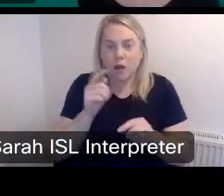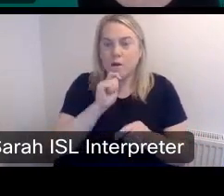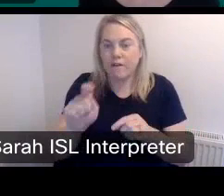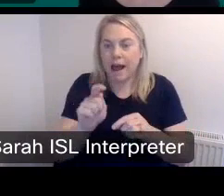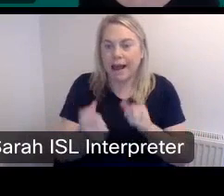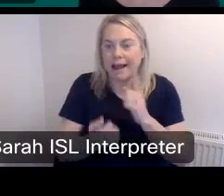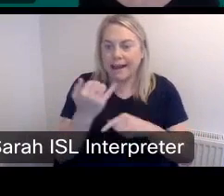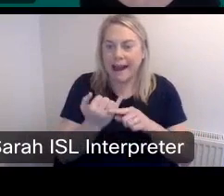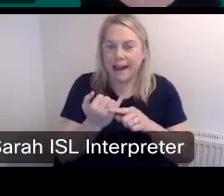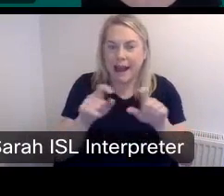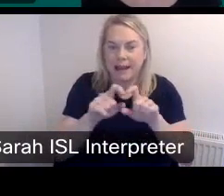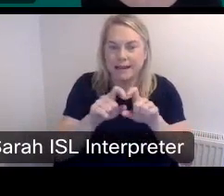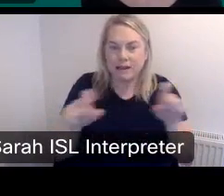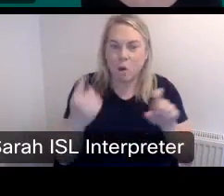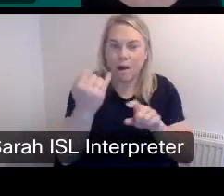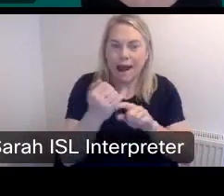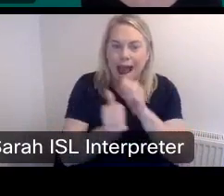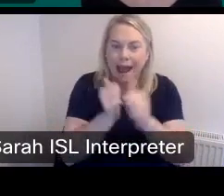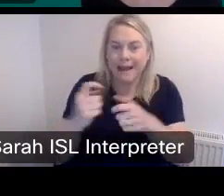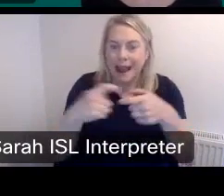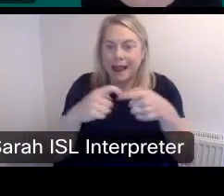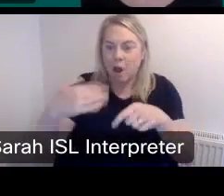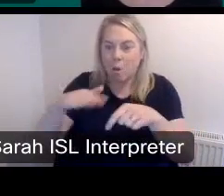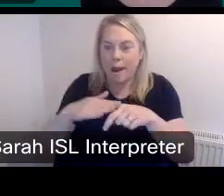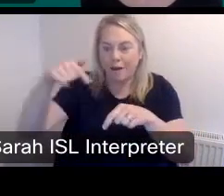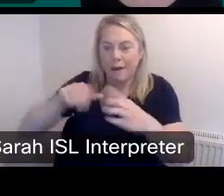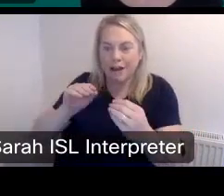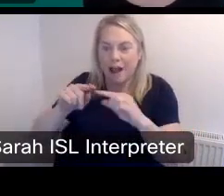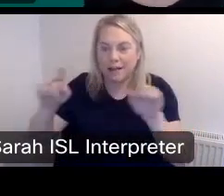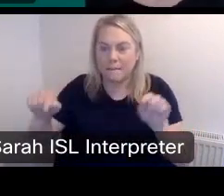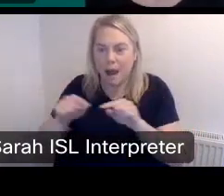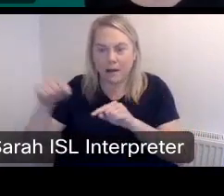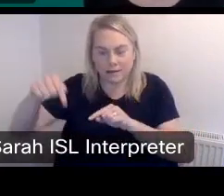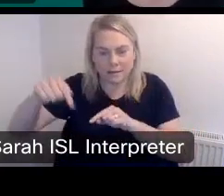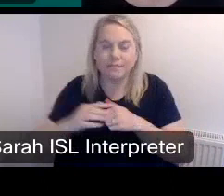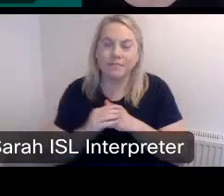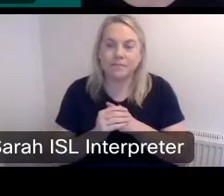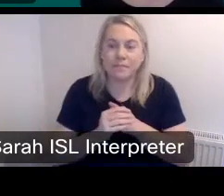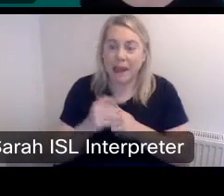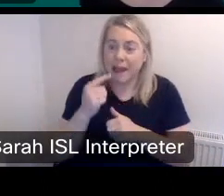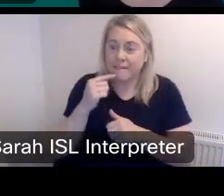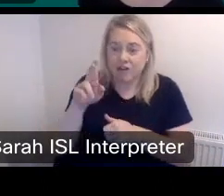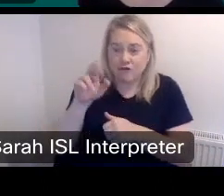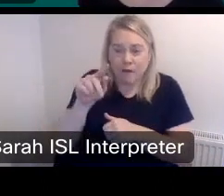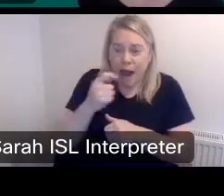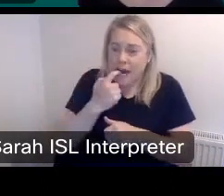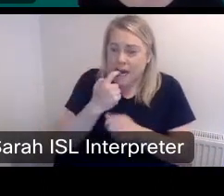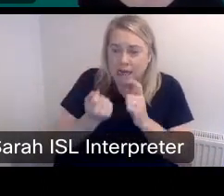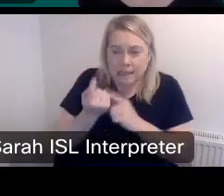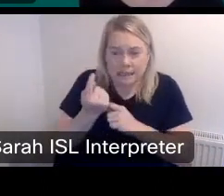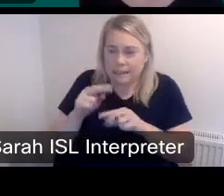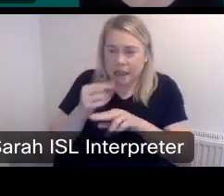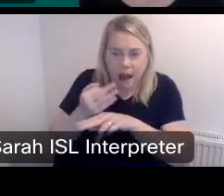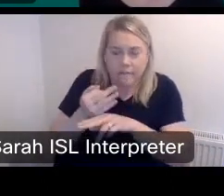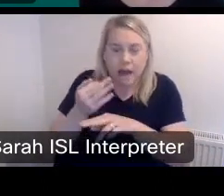the Act, and the link to that can be found in the chat box. They are very rare incidents, circumstances, and